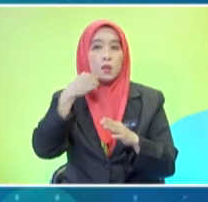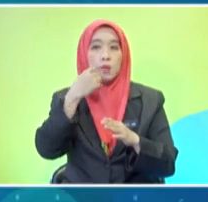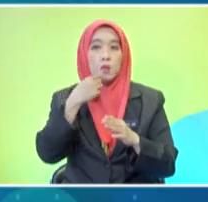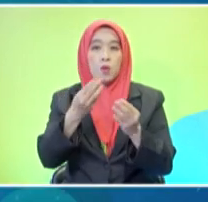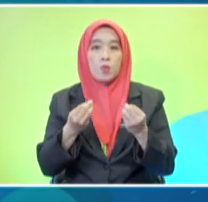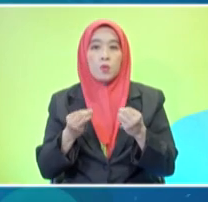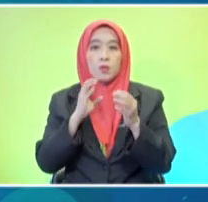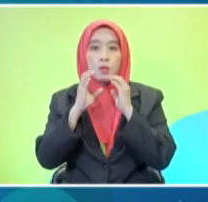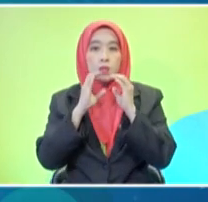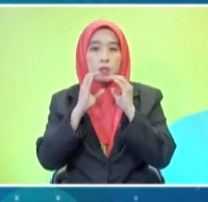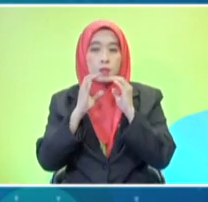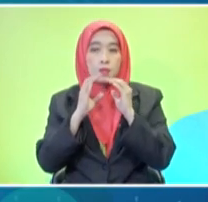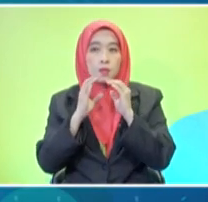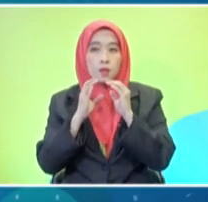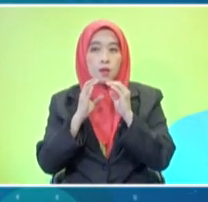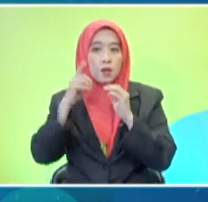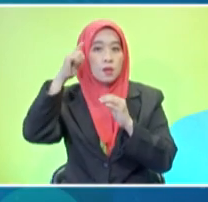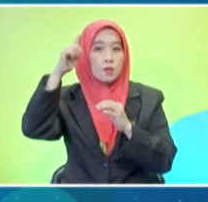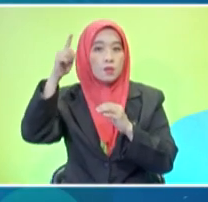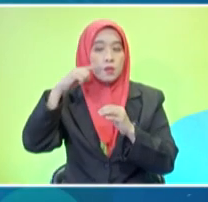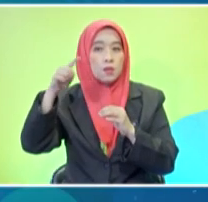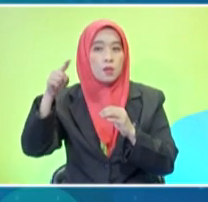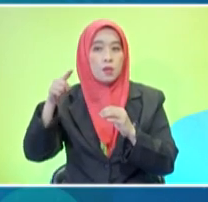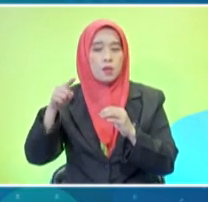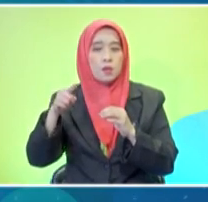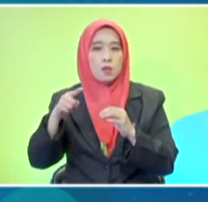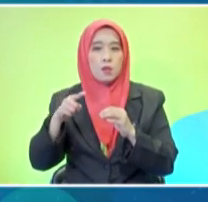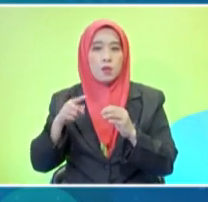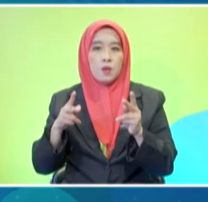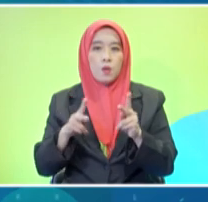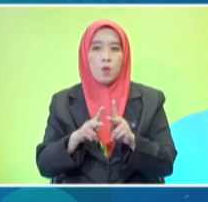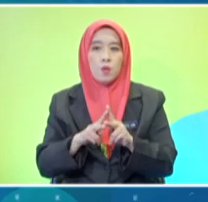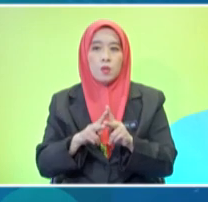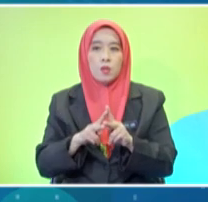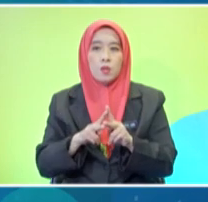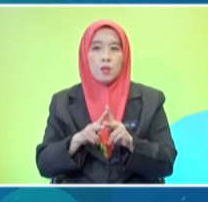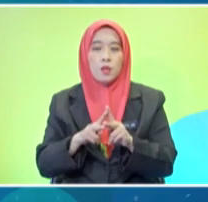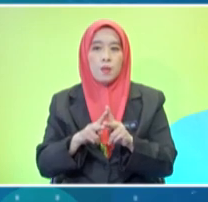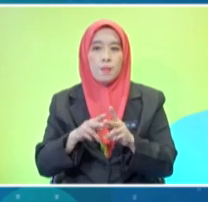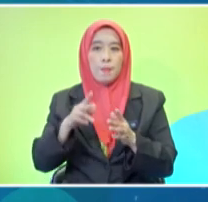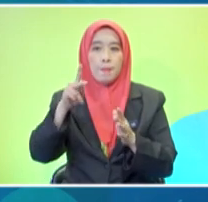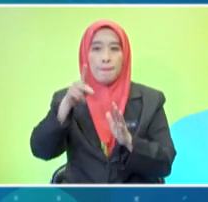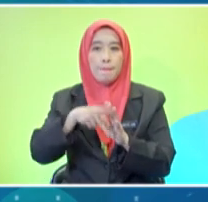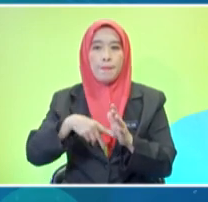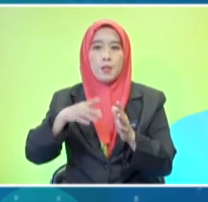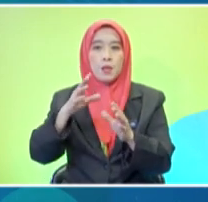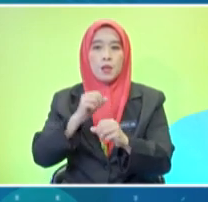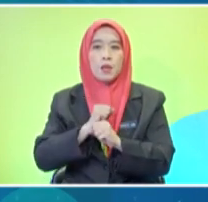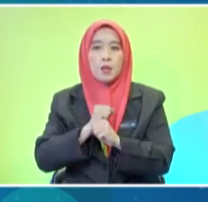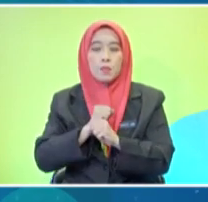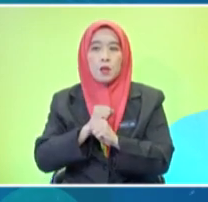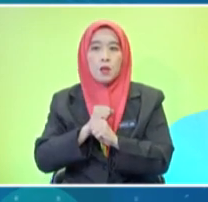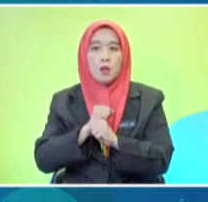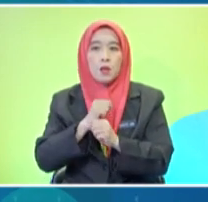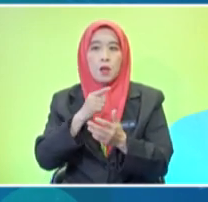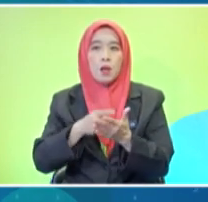it? Okay, Zarik Zakwan, could you share your opinion of what problem do you face